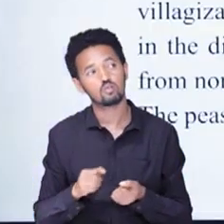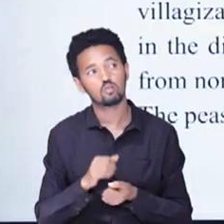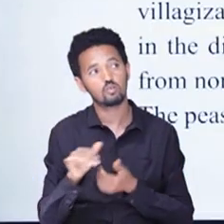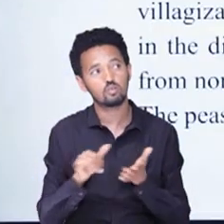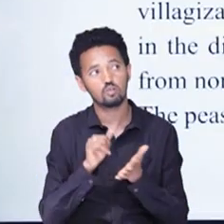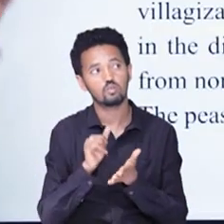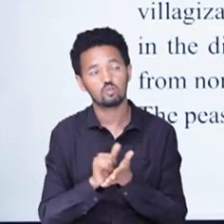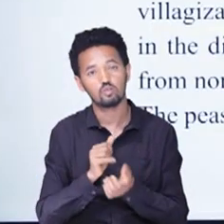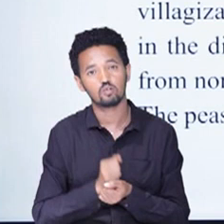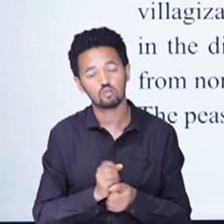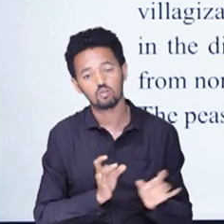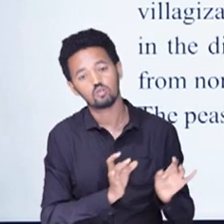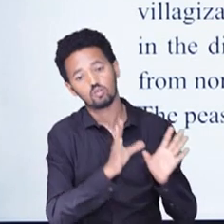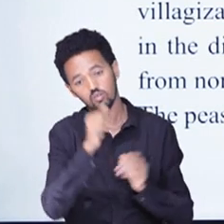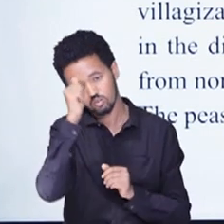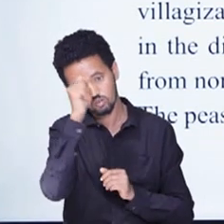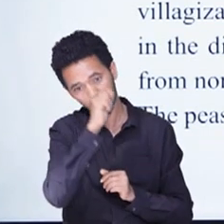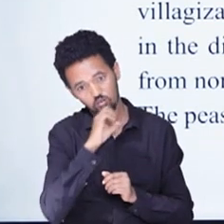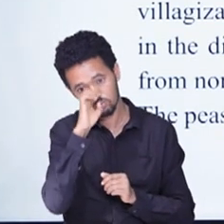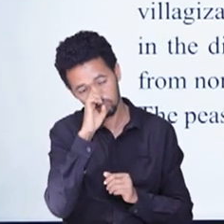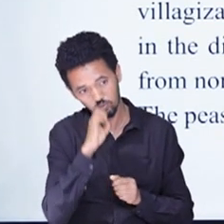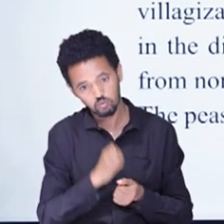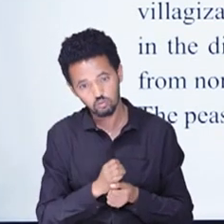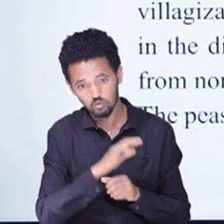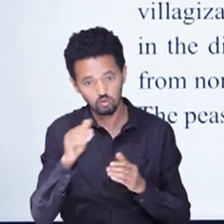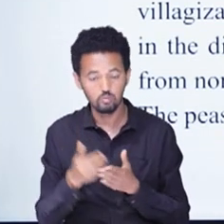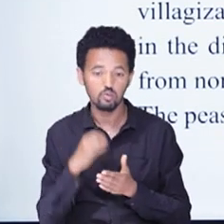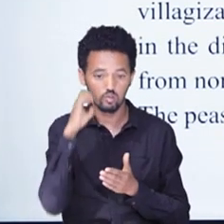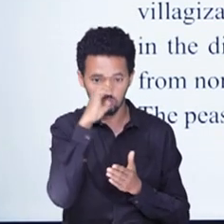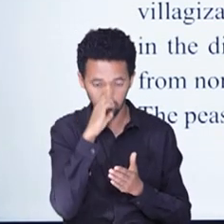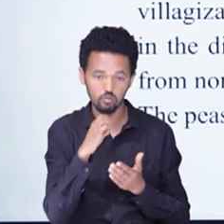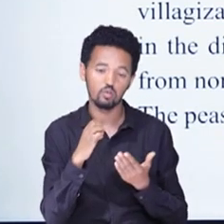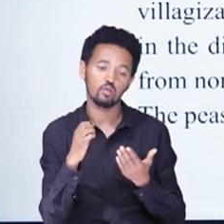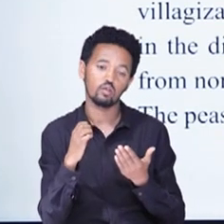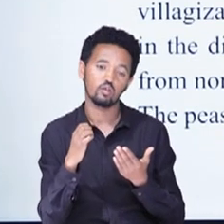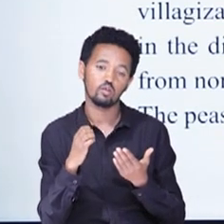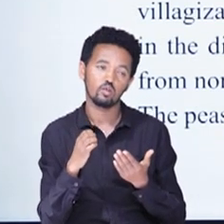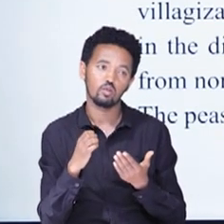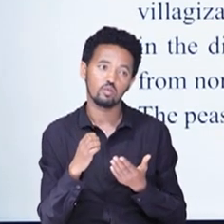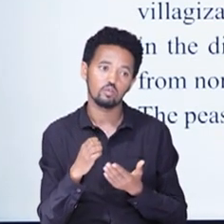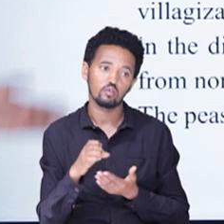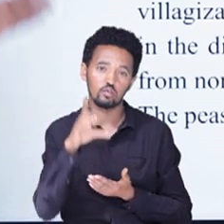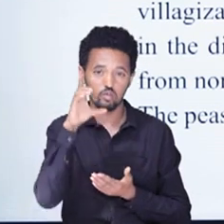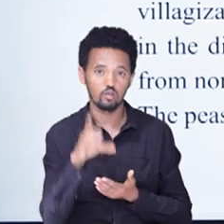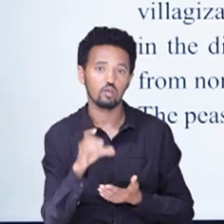hit Ethiopia as a whole. Ethiopian calendar, the 1977 Ethiopian